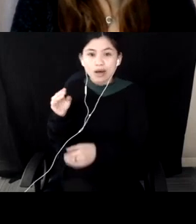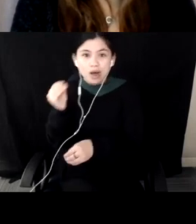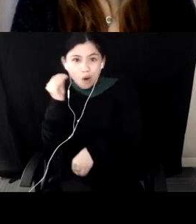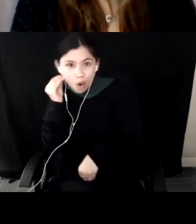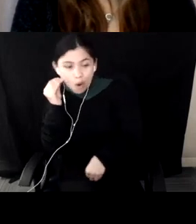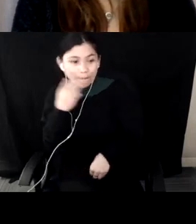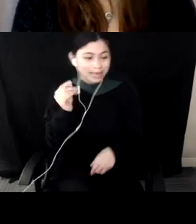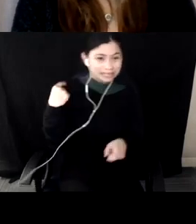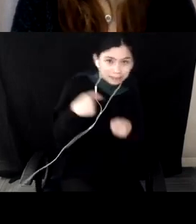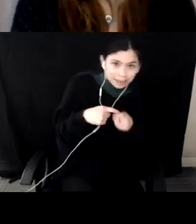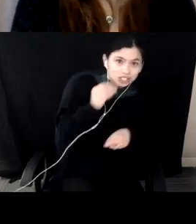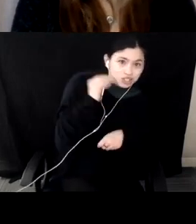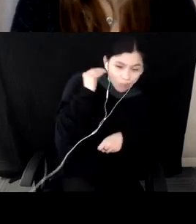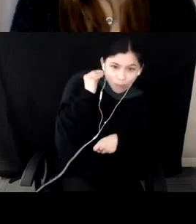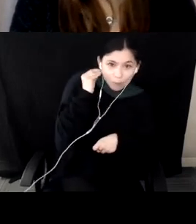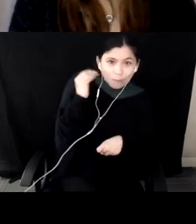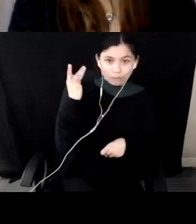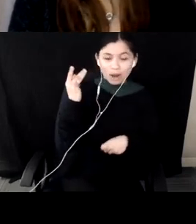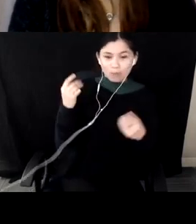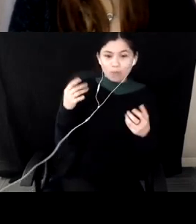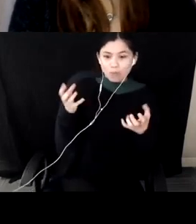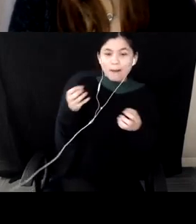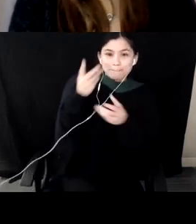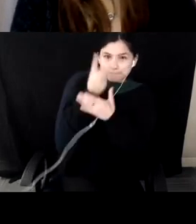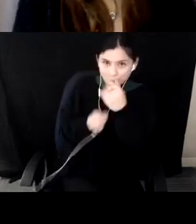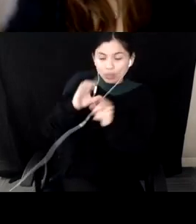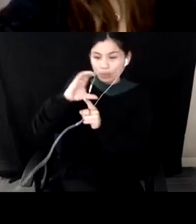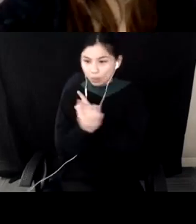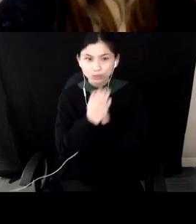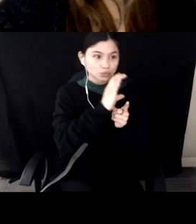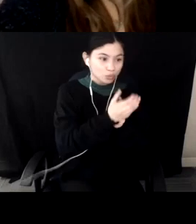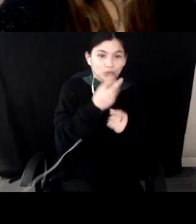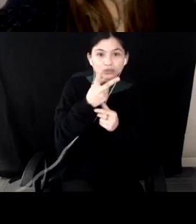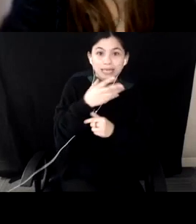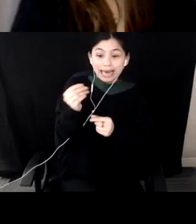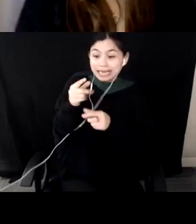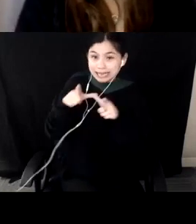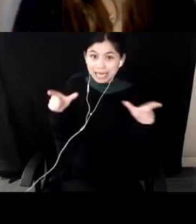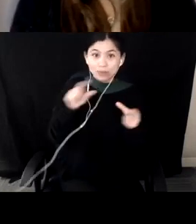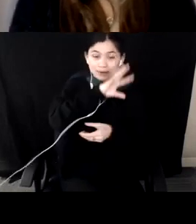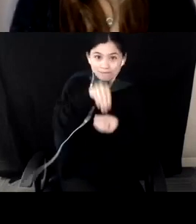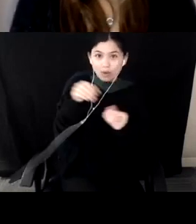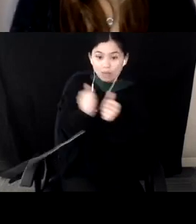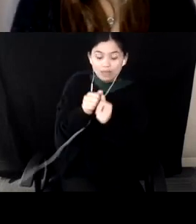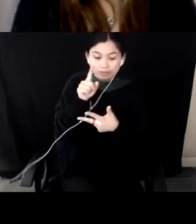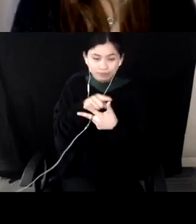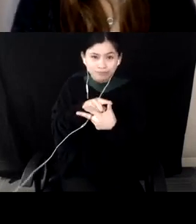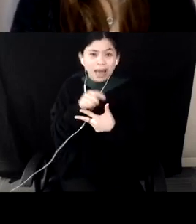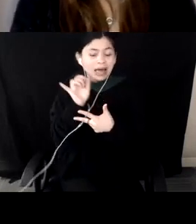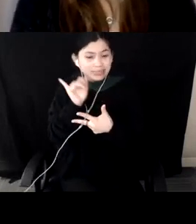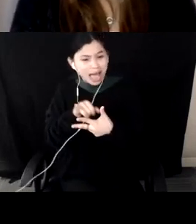embrace that environment. So that worked for many,